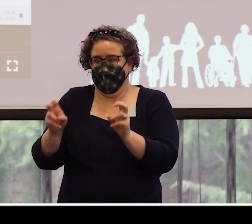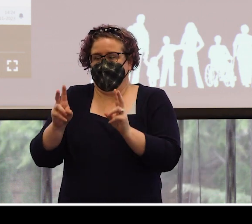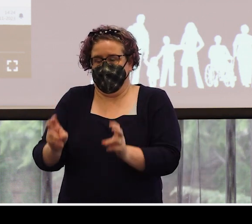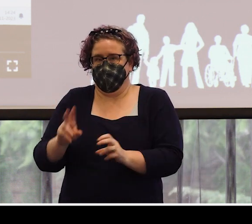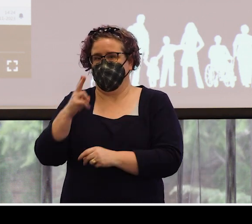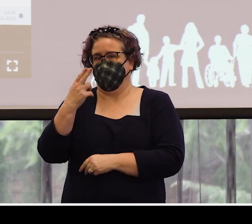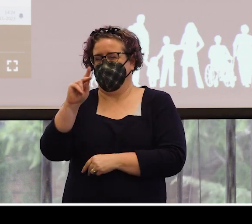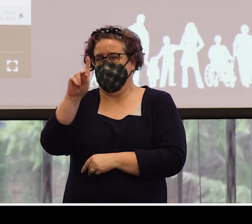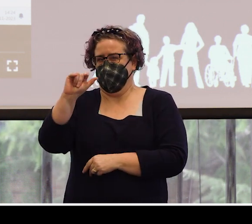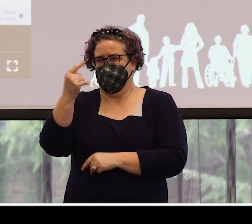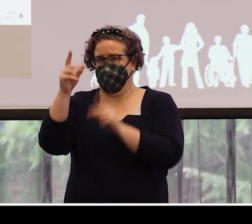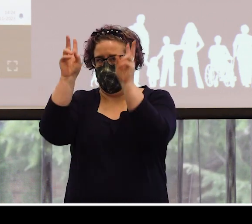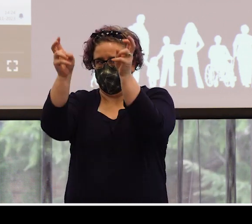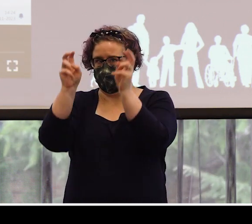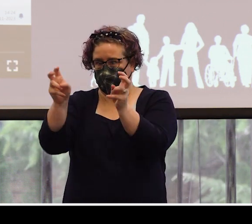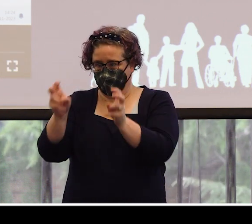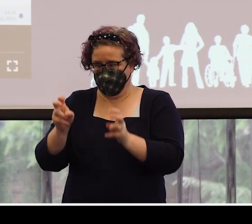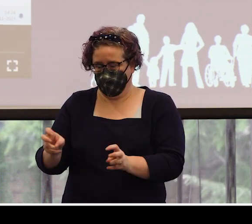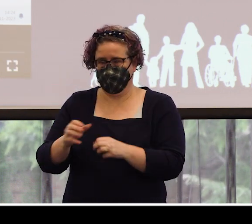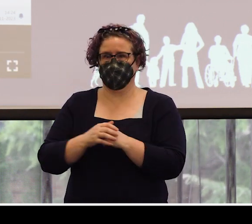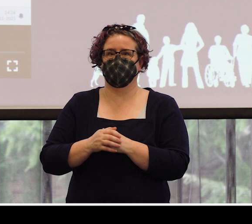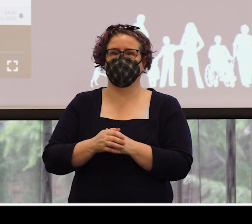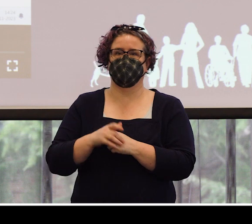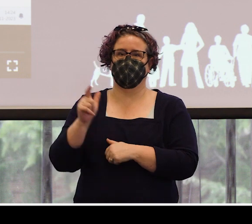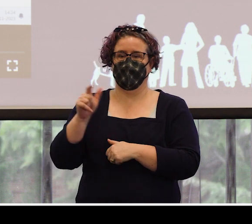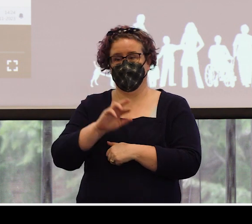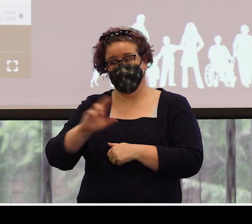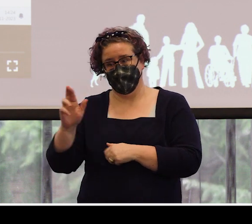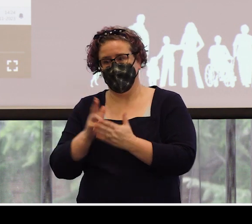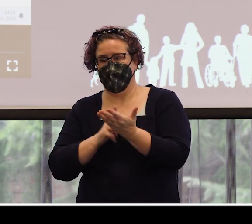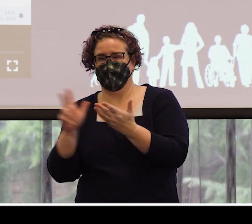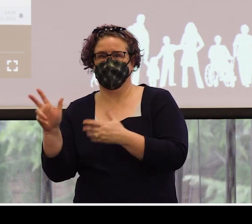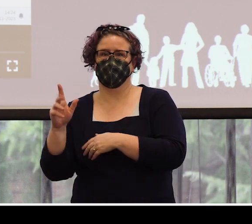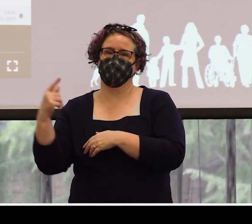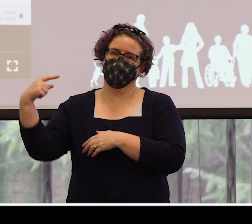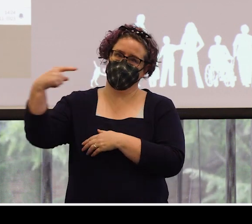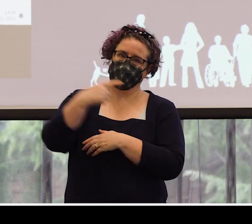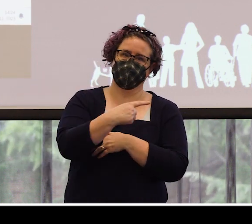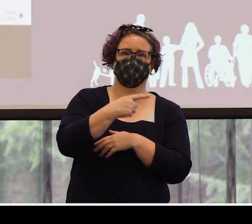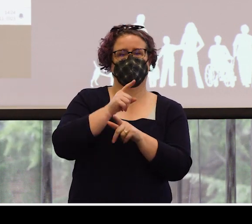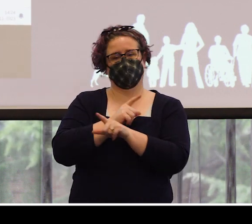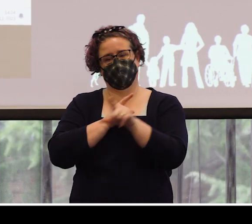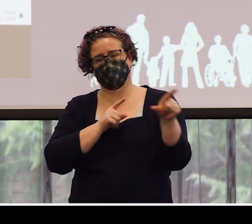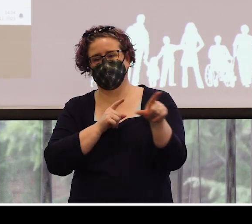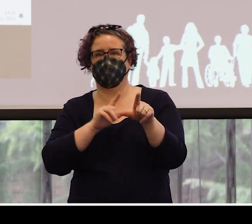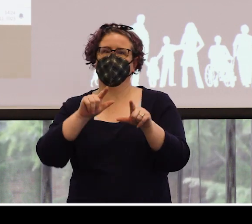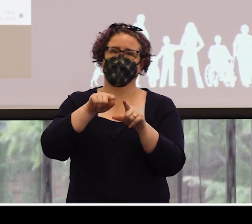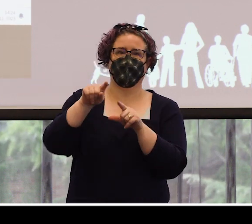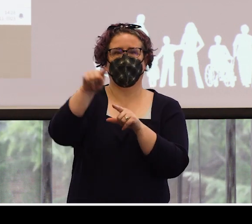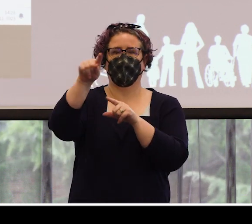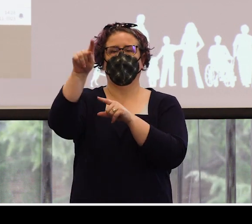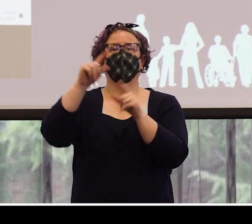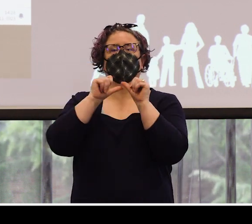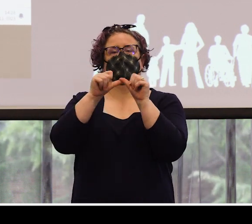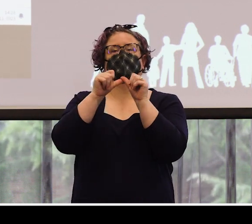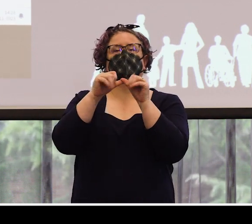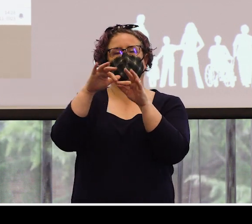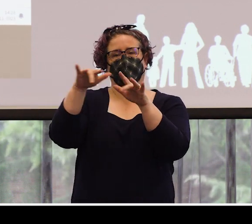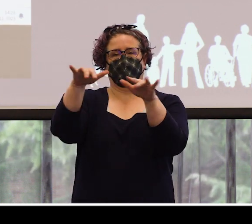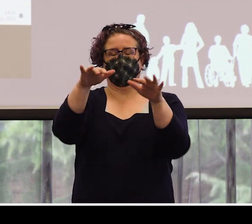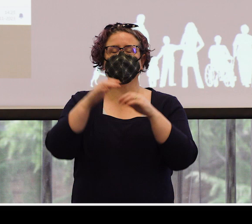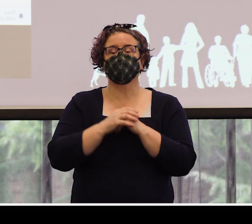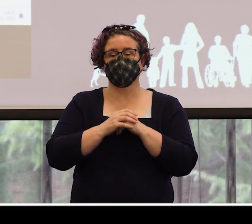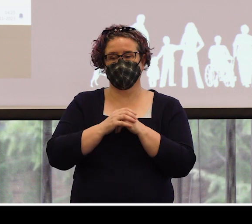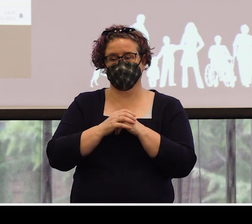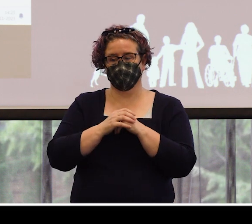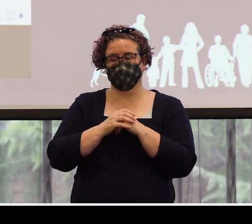the directions. Turn left and use the sidewalk heading level 2. Turn right and use the sidewalk heading level. Turn left and cross the street heading level 2. Continue straight and use the sidewalk heading level. Continue straight and use the sidewalk heading level 2. Now